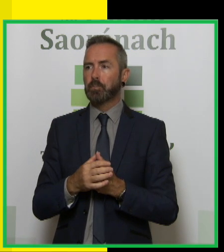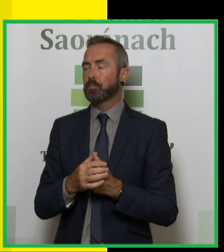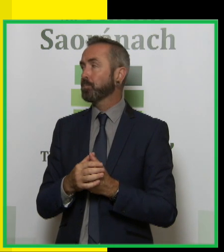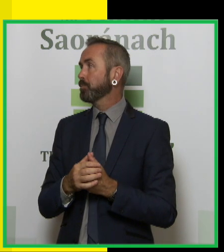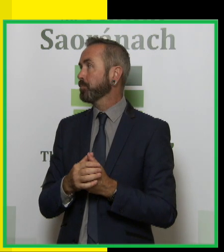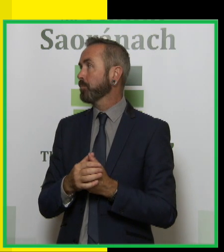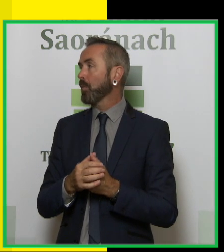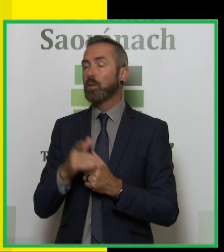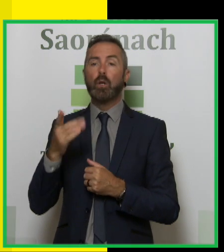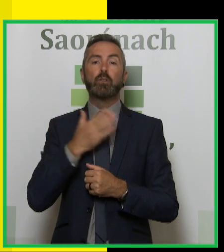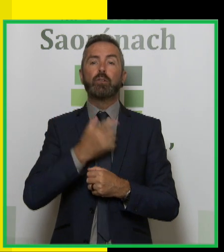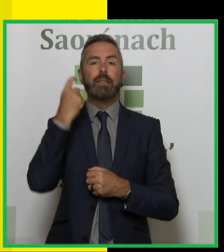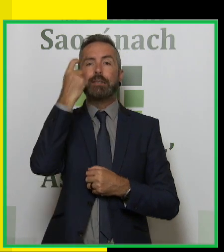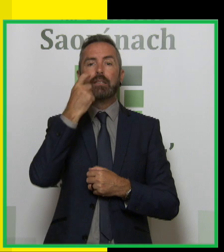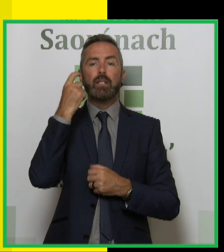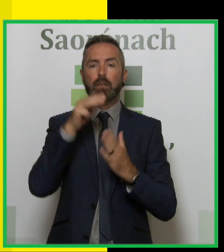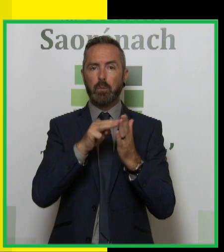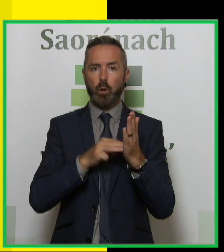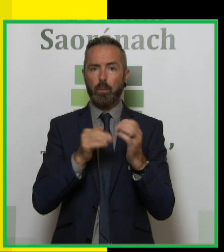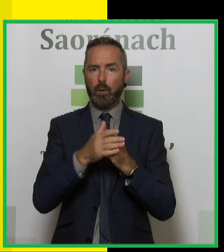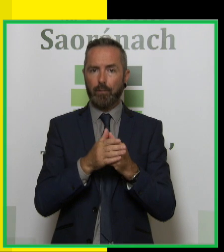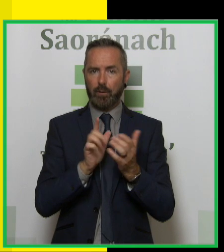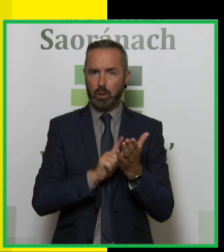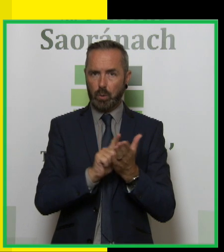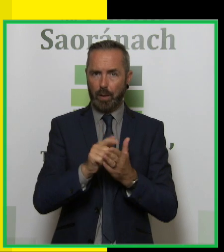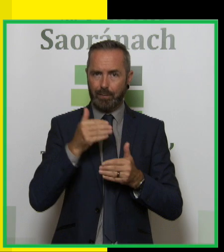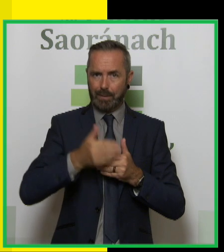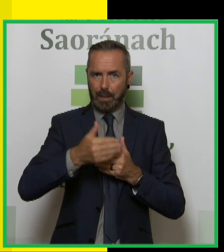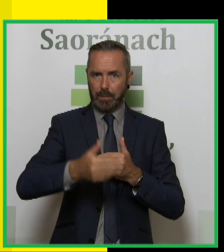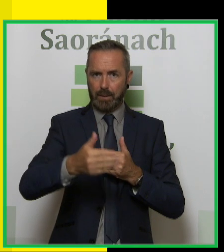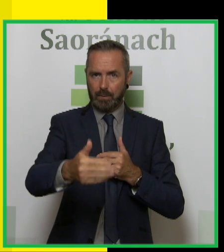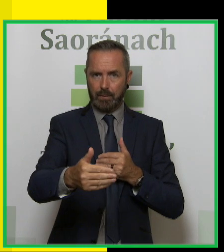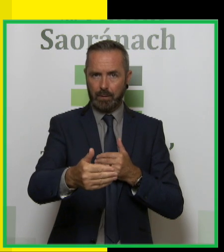So it's a suggested program of recovery through the 12 steps. It's a